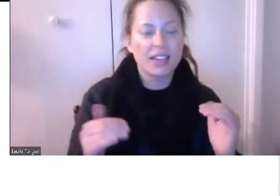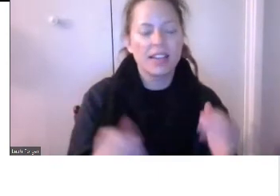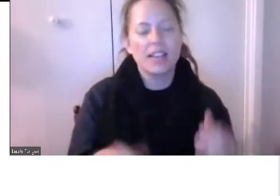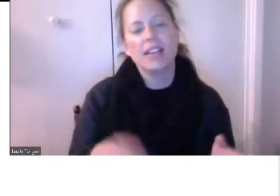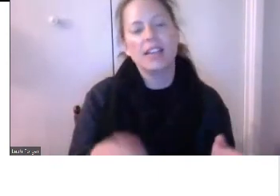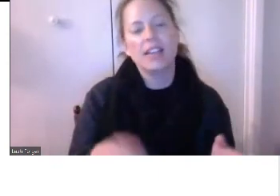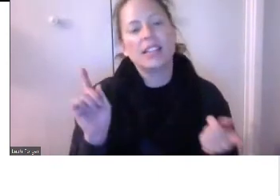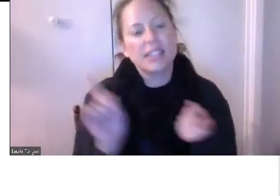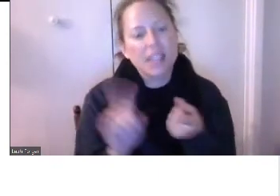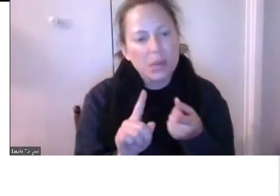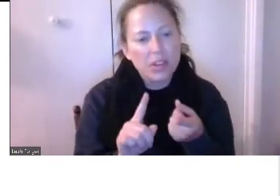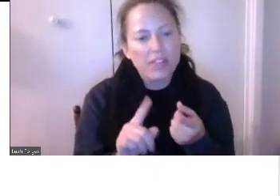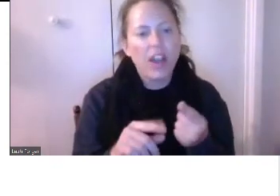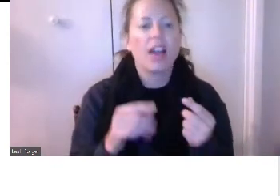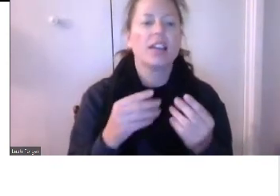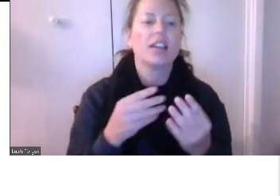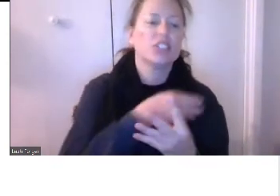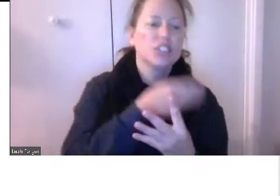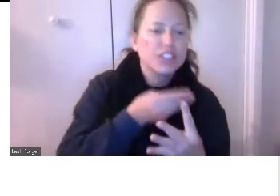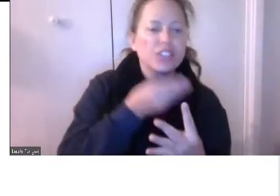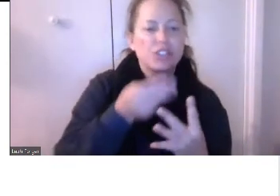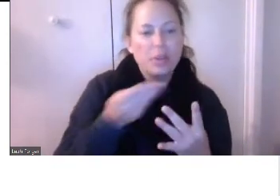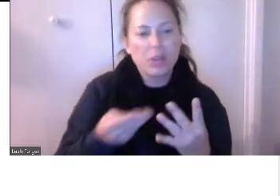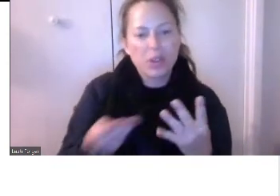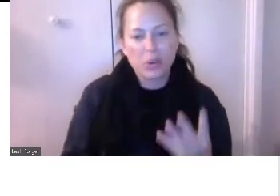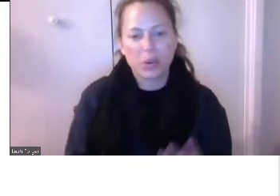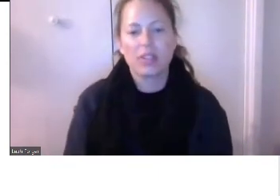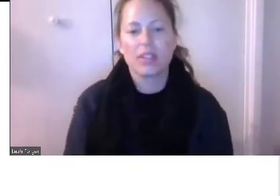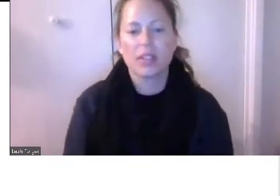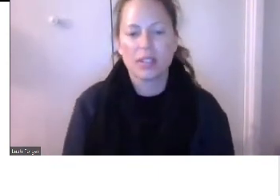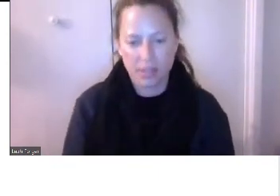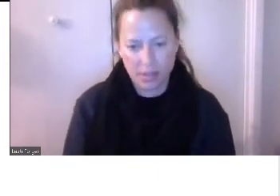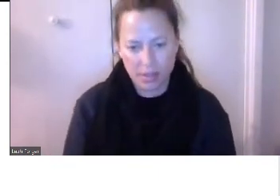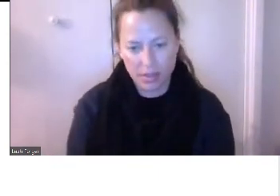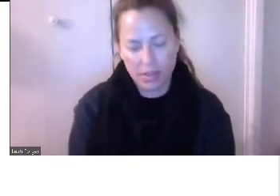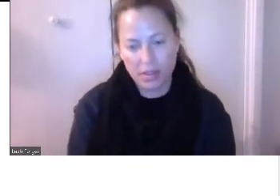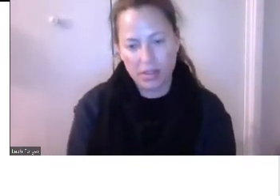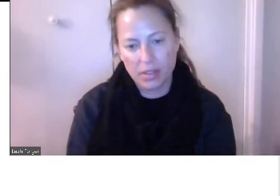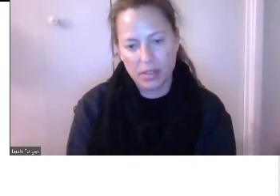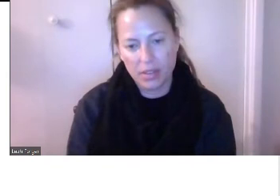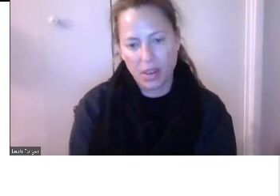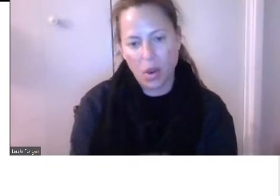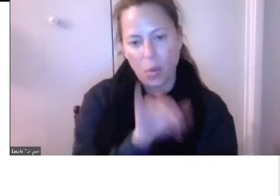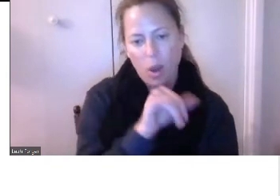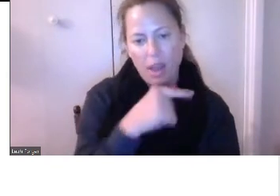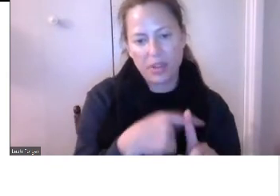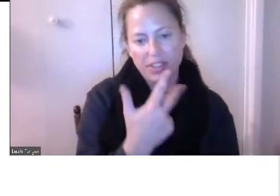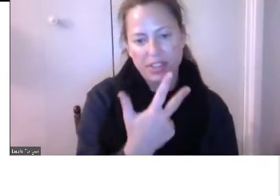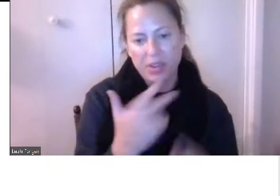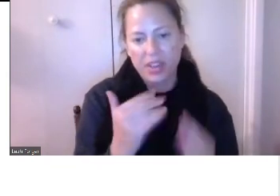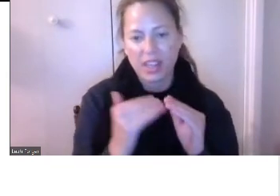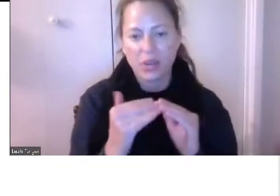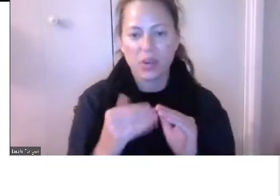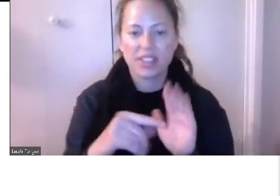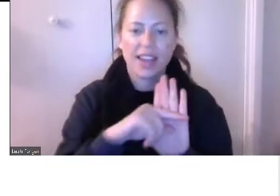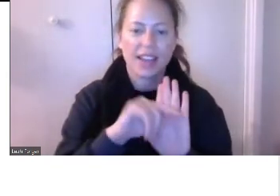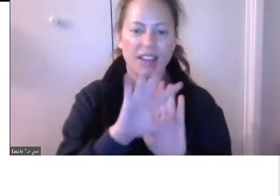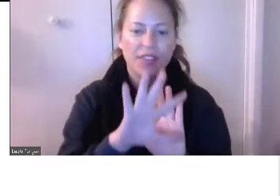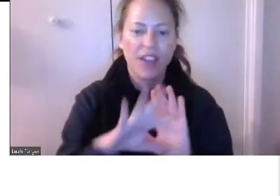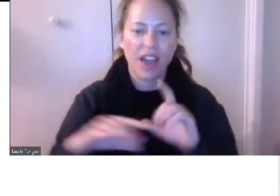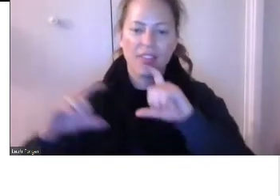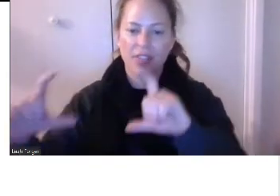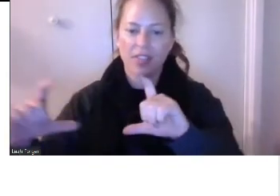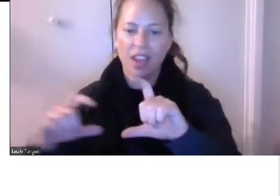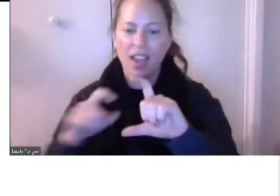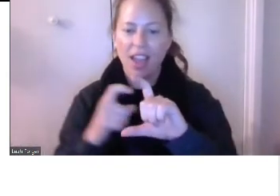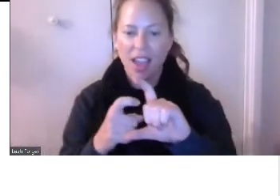That turns into y plus 3 equals negative 5x plus 12. Okay. And